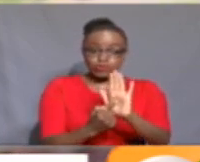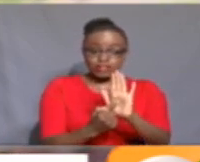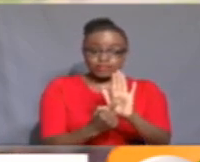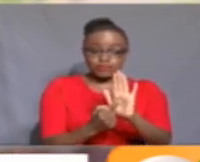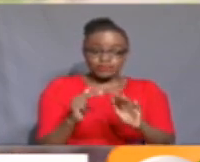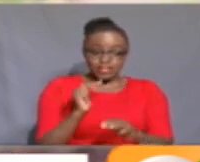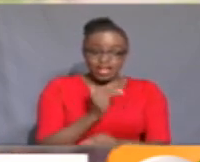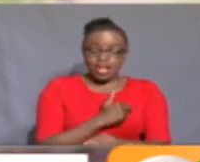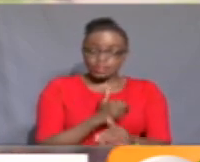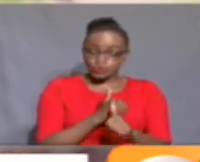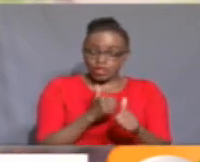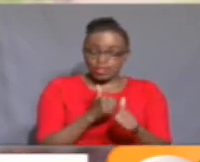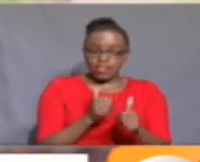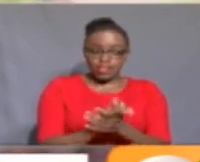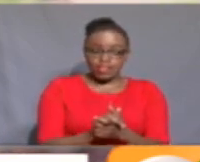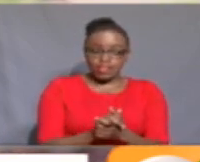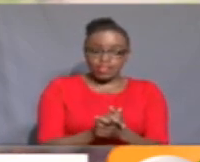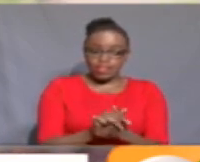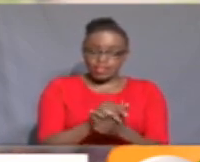we were